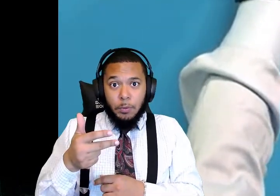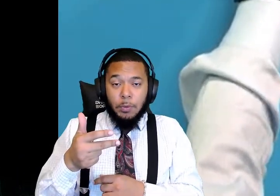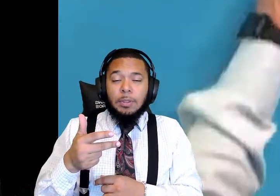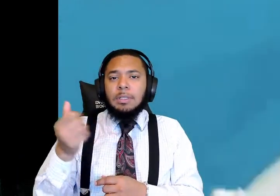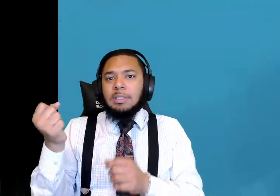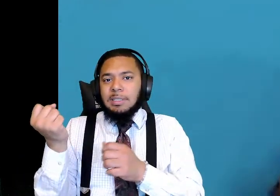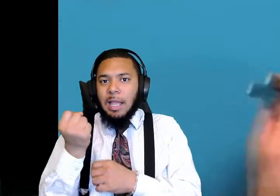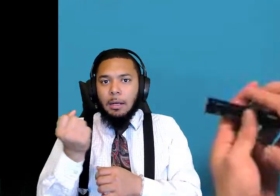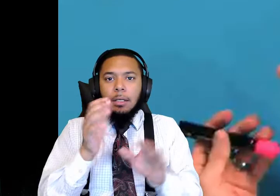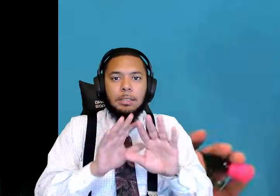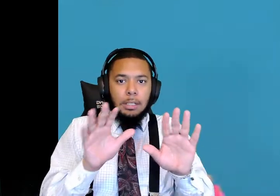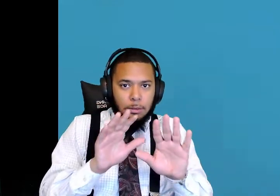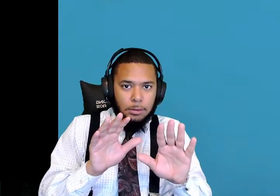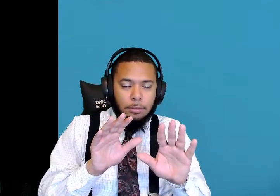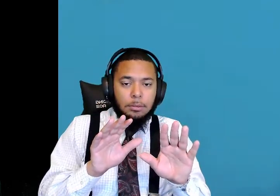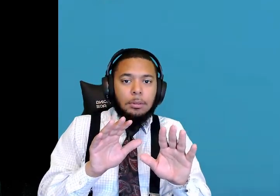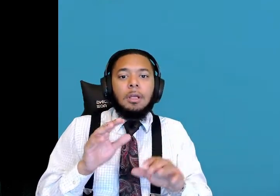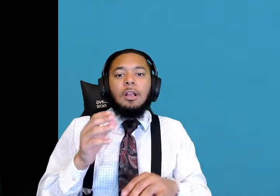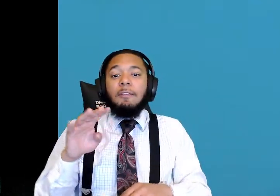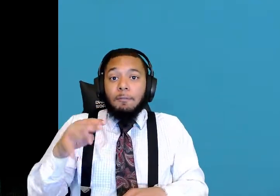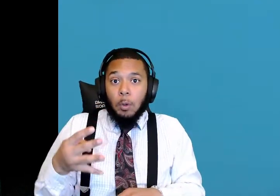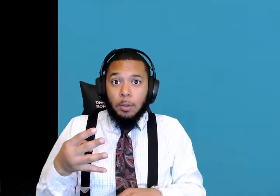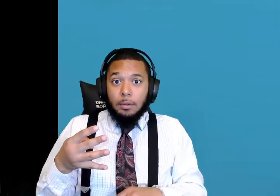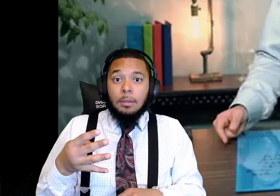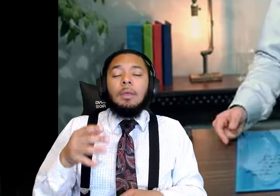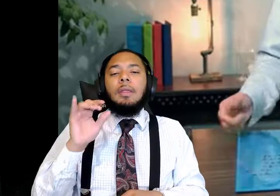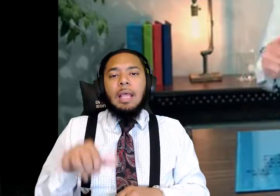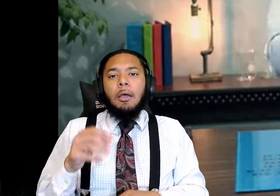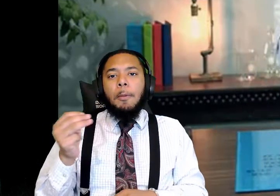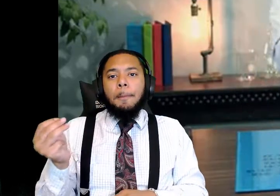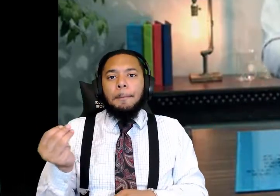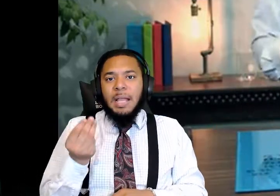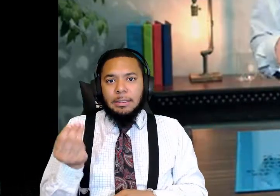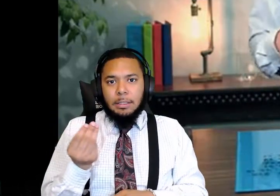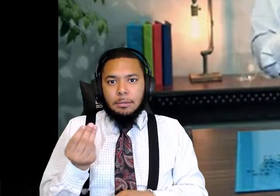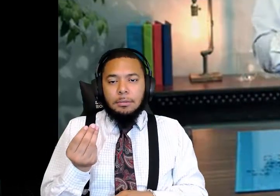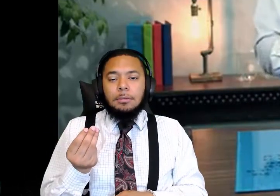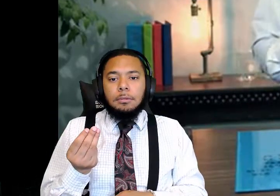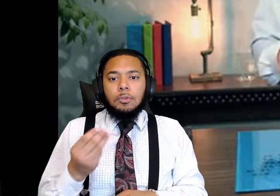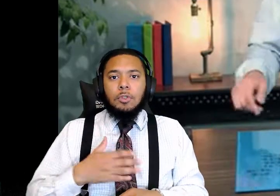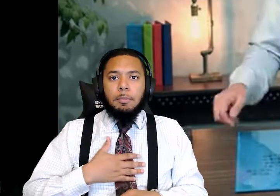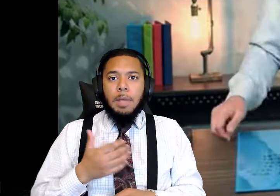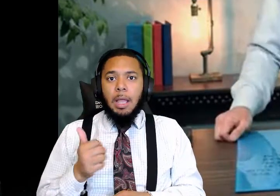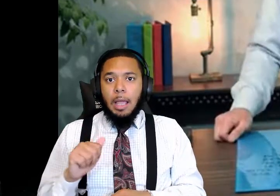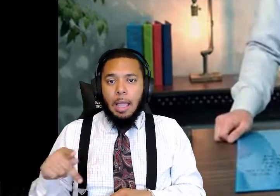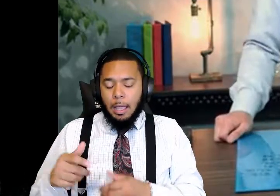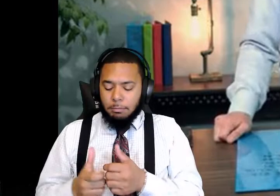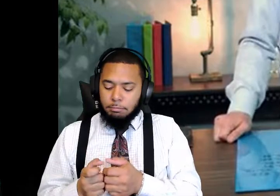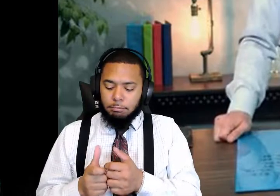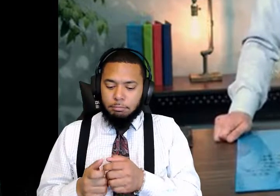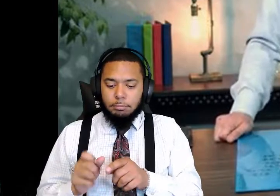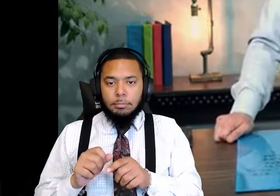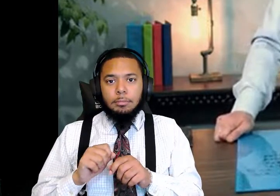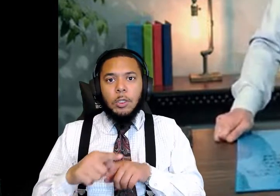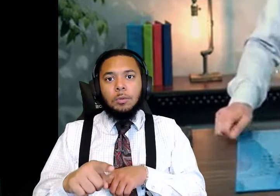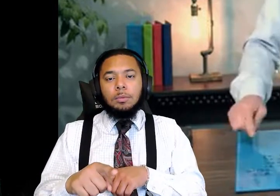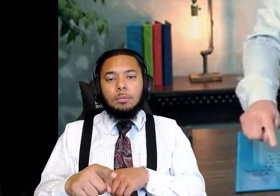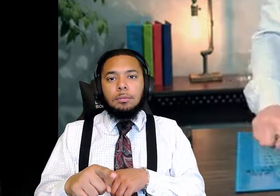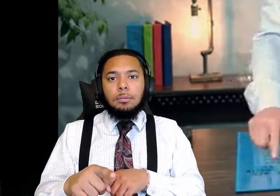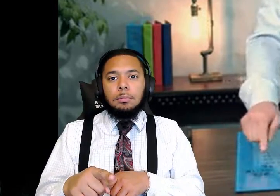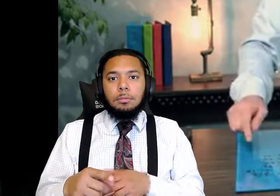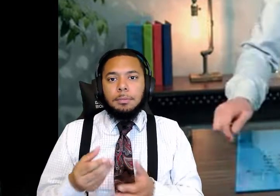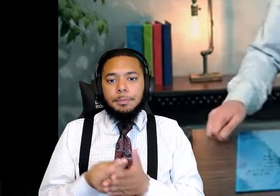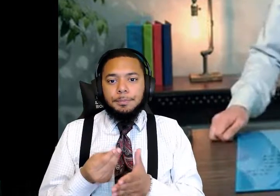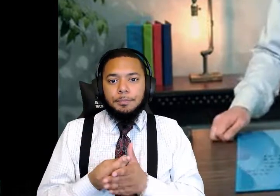and then the 4th was Monday. So that was an app-based payment. So I opened up an app on my phone and then sent someone some